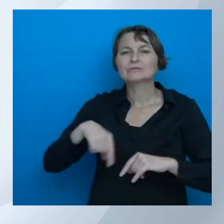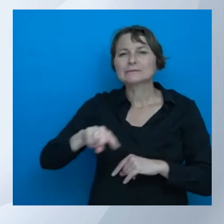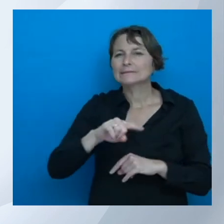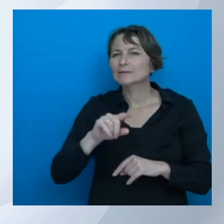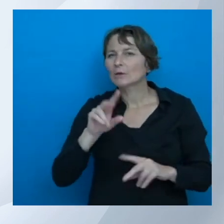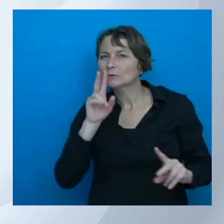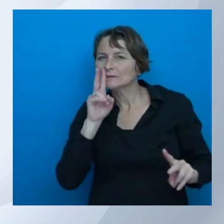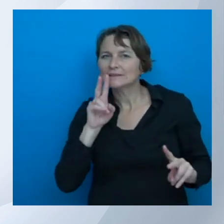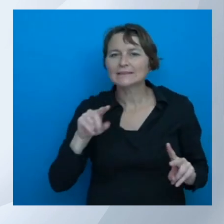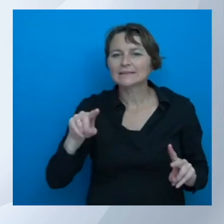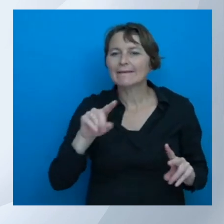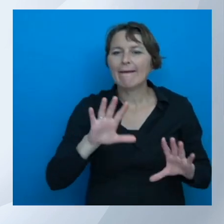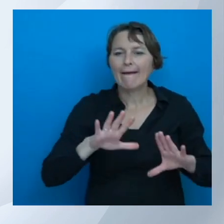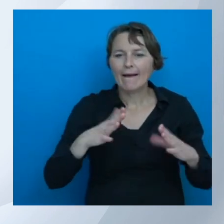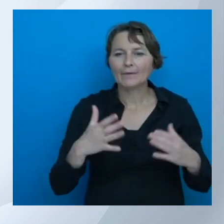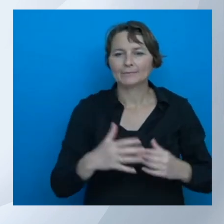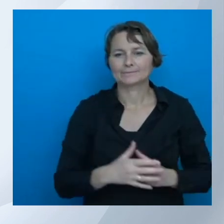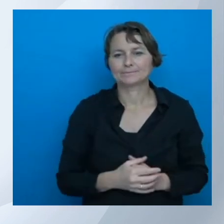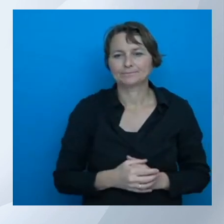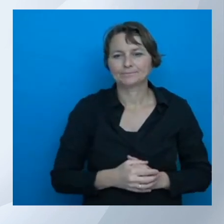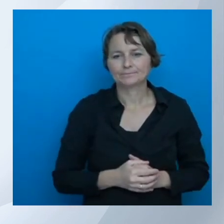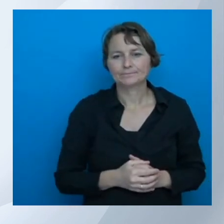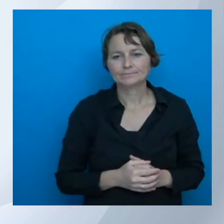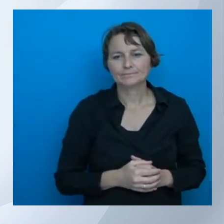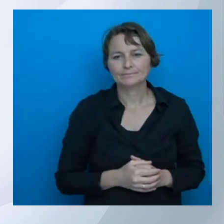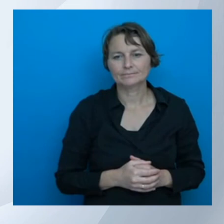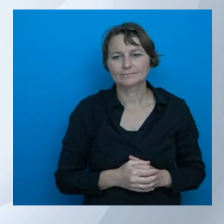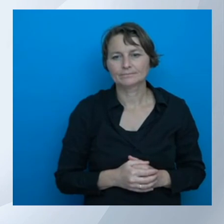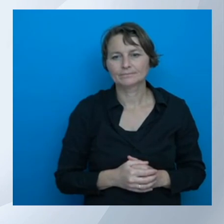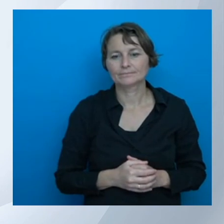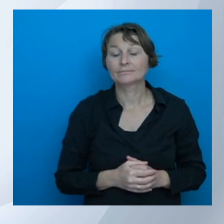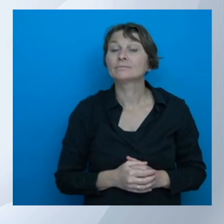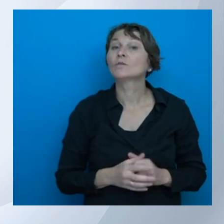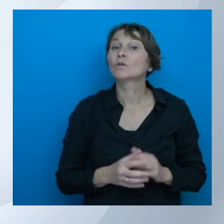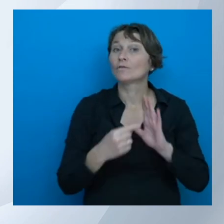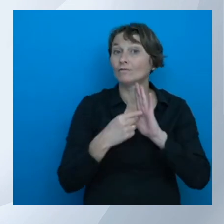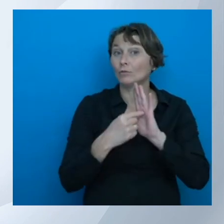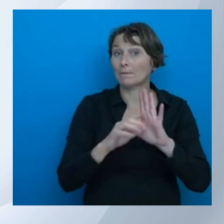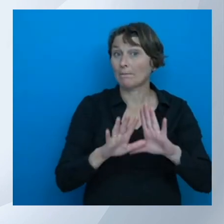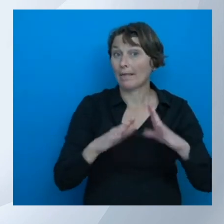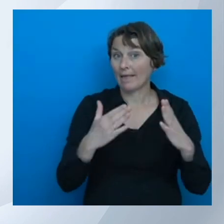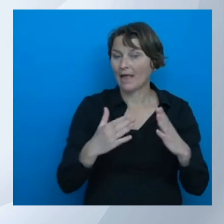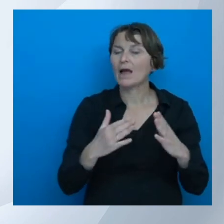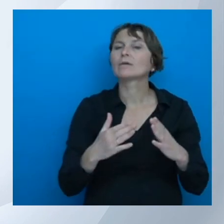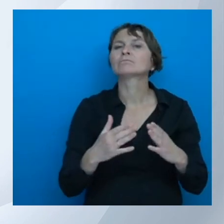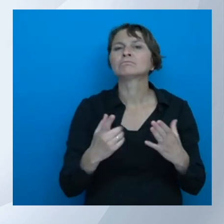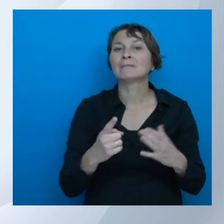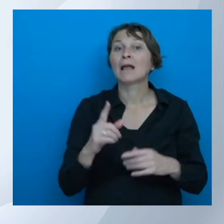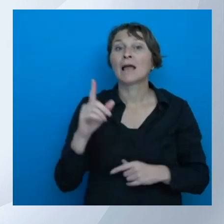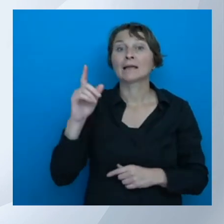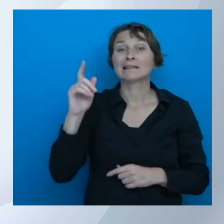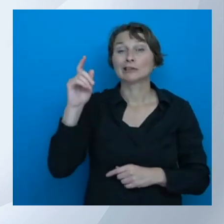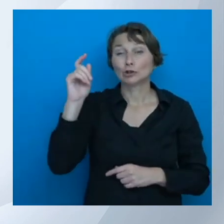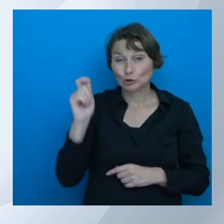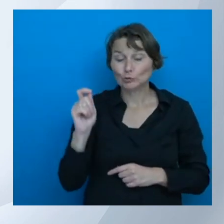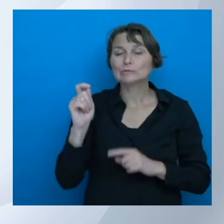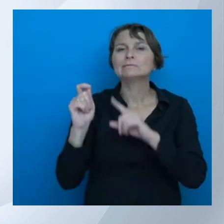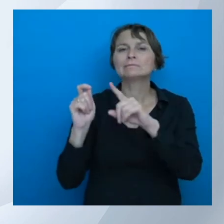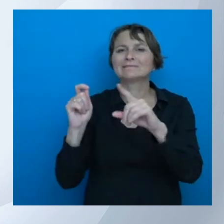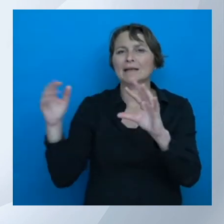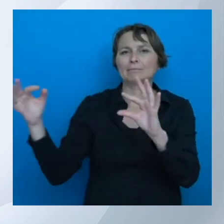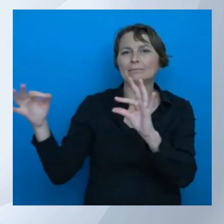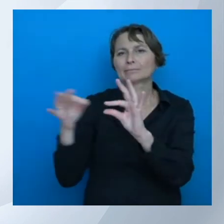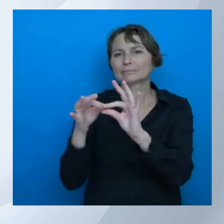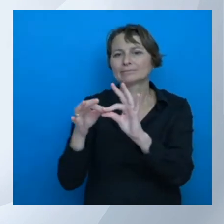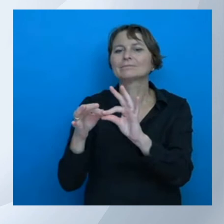example. The way it would work is you would add an instruction onto a queue to say cache this or purge this